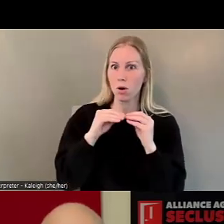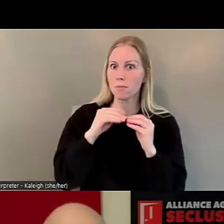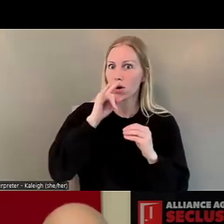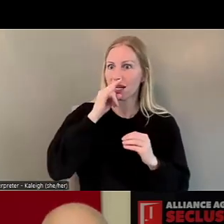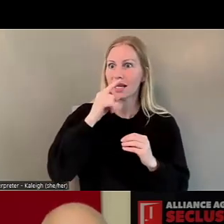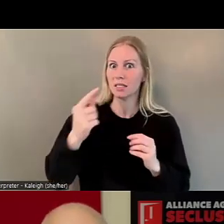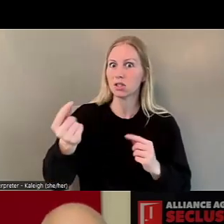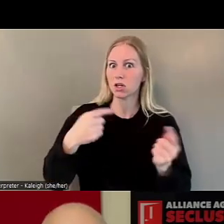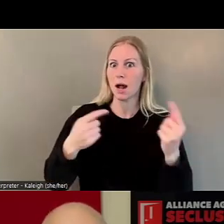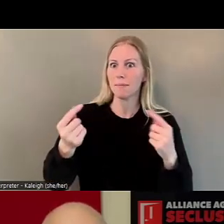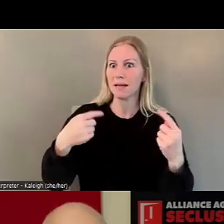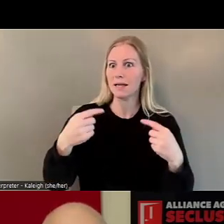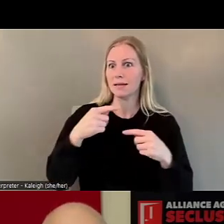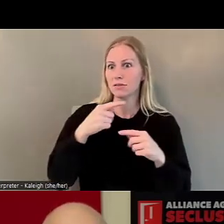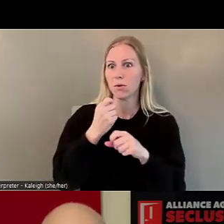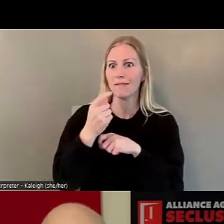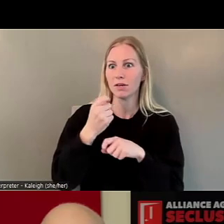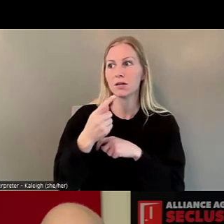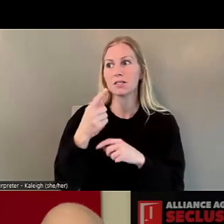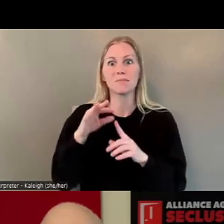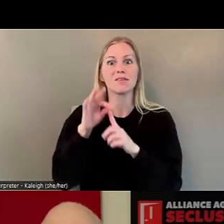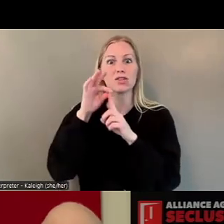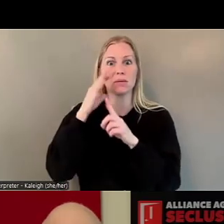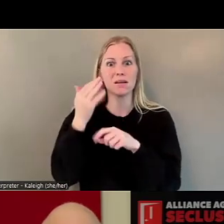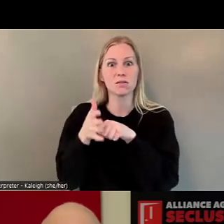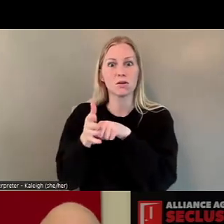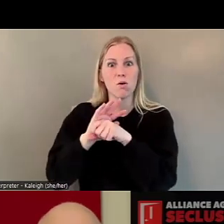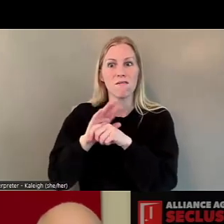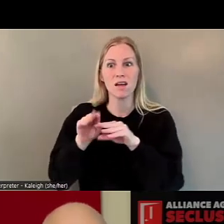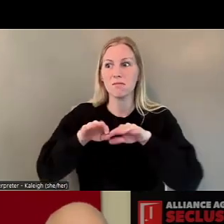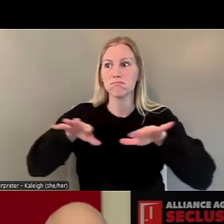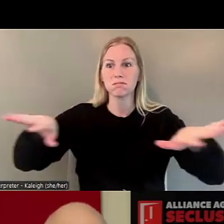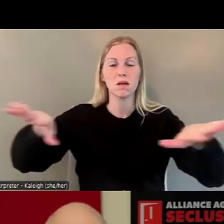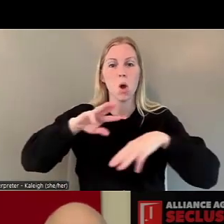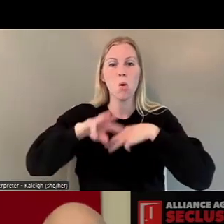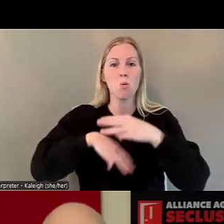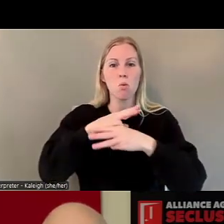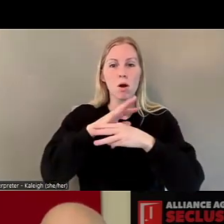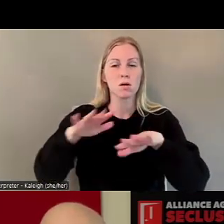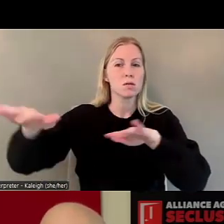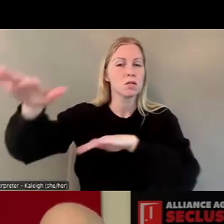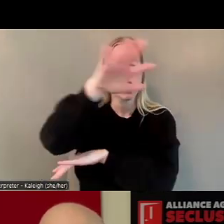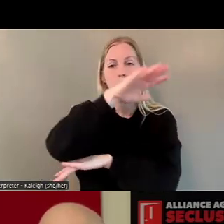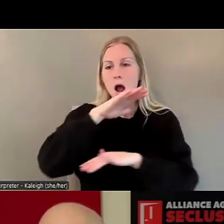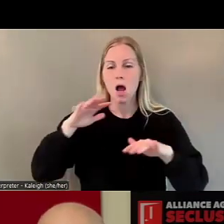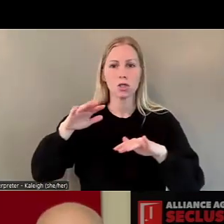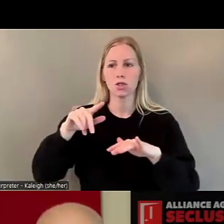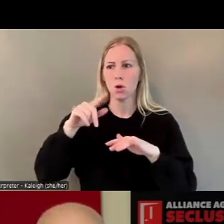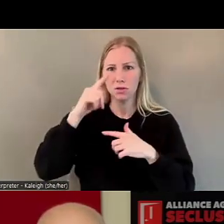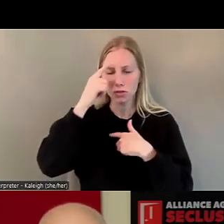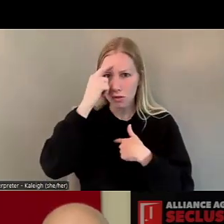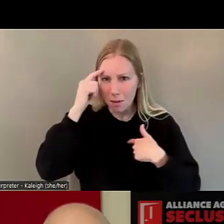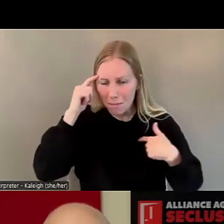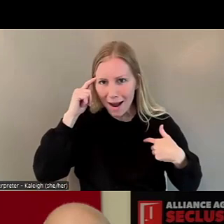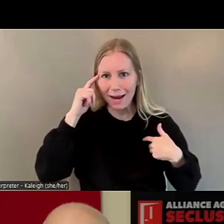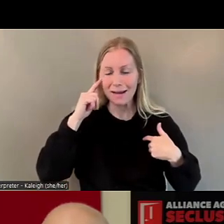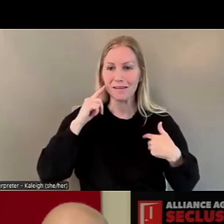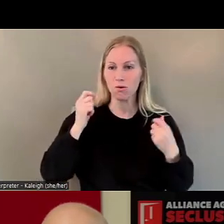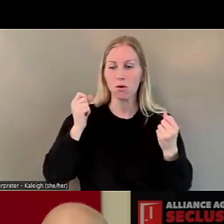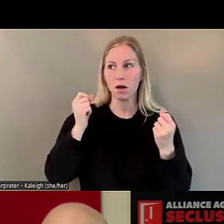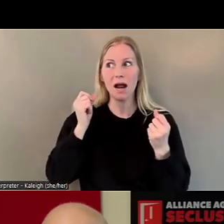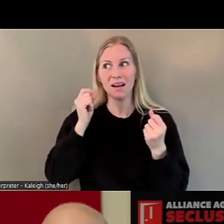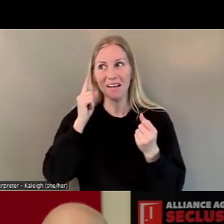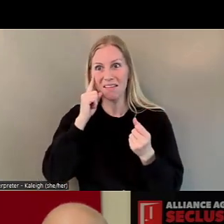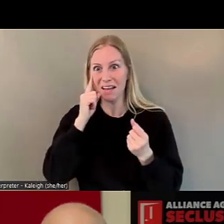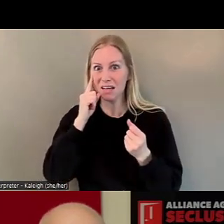the pandemic, we suffered a worldwide pandemic that was really traumatic for, I think, especially our